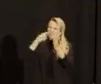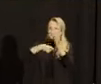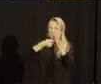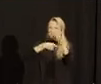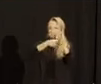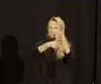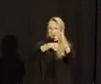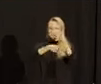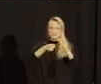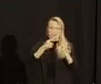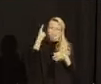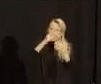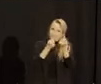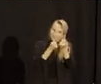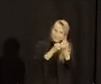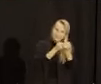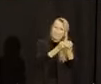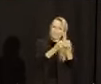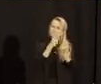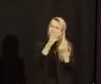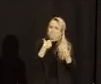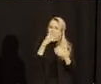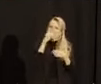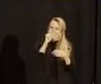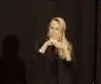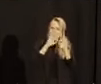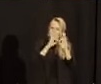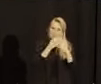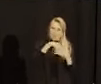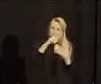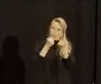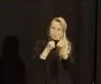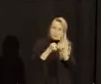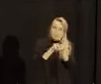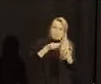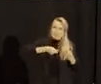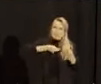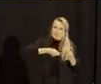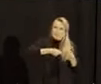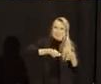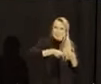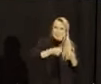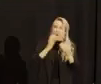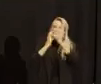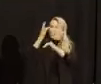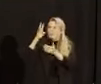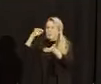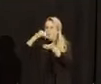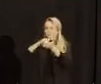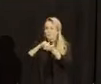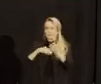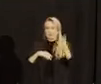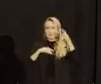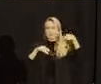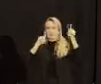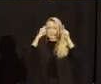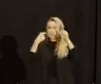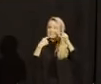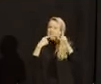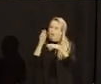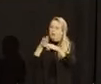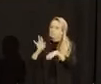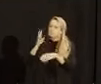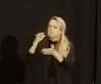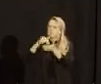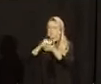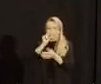So we really need to unpack a lot of these policies. We need to see a dramatic increase and an elimination of asset limits. We need to see an end